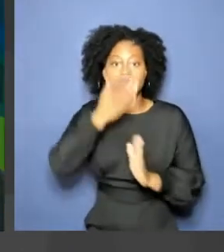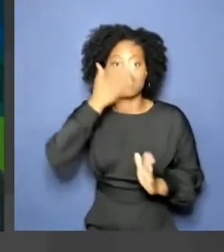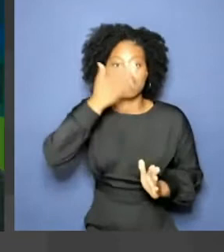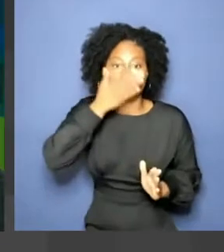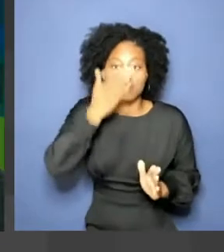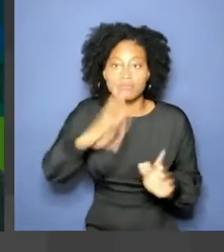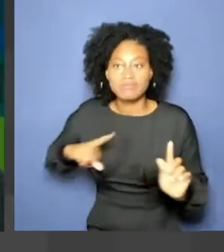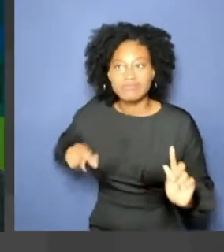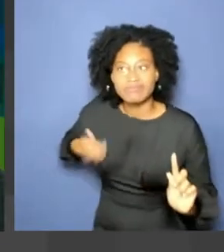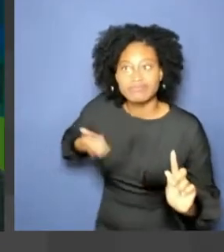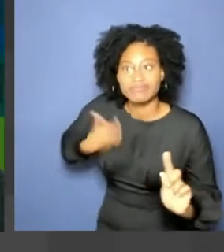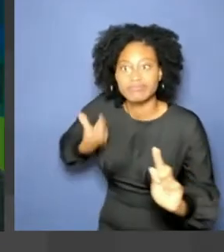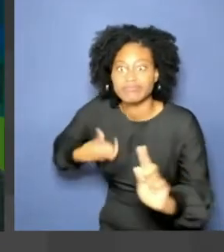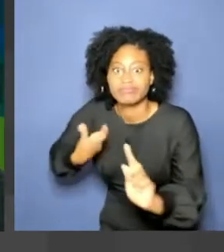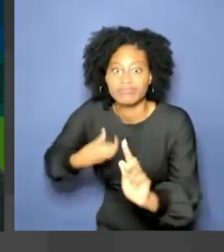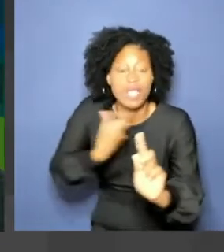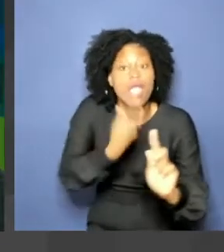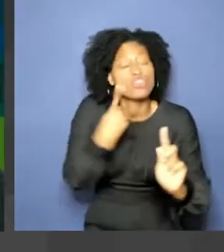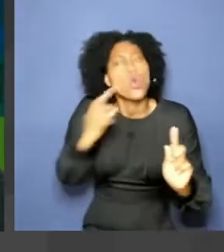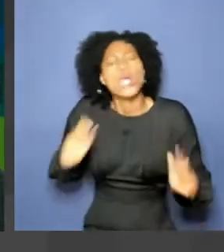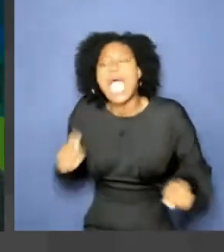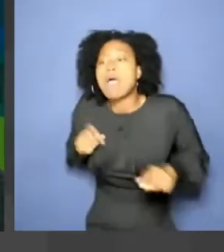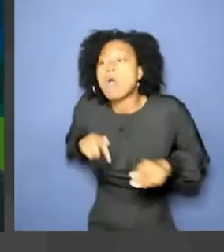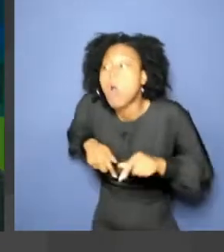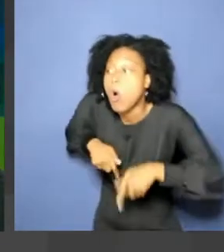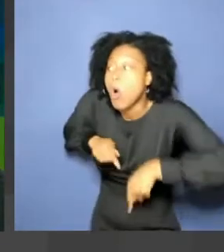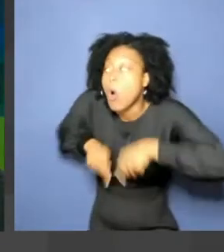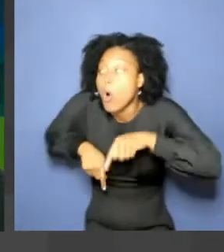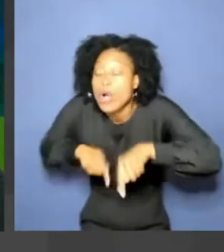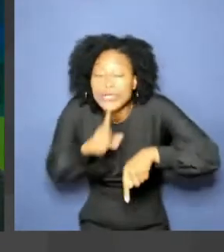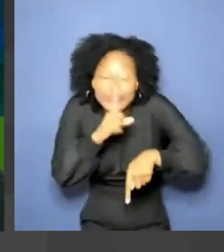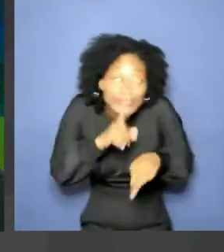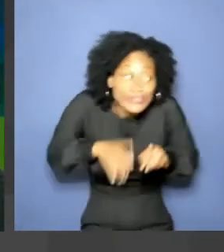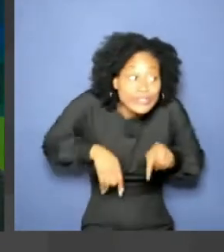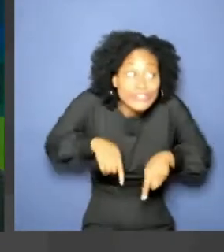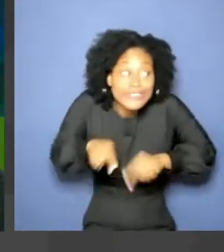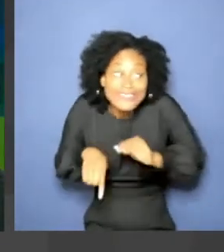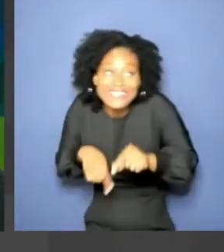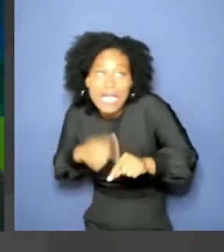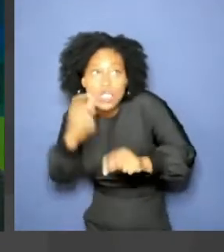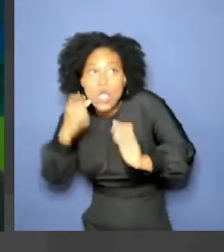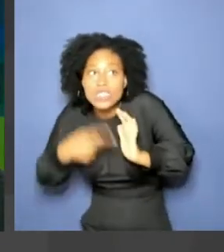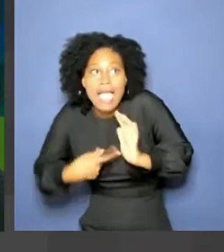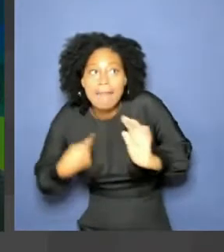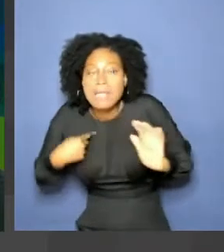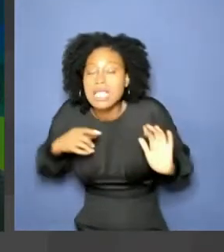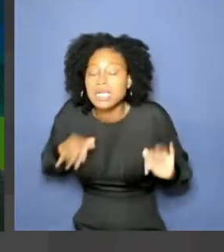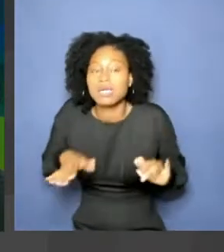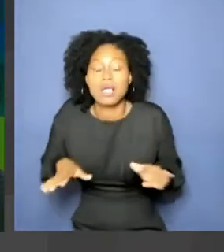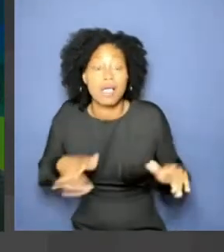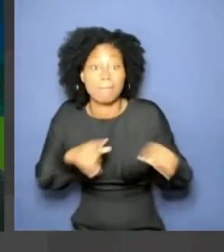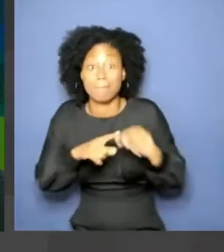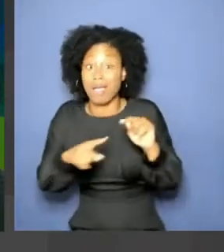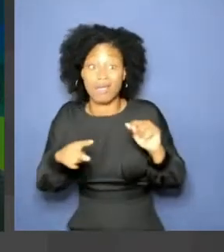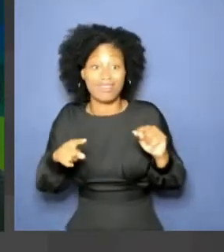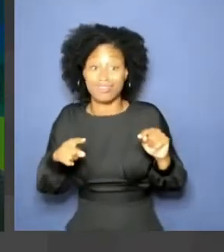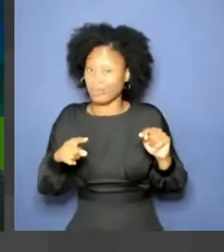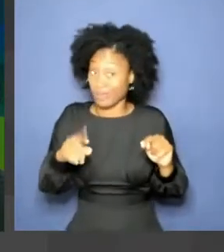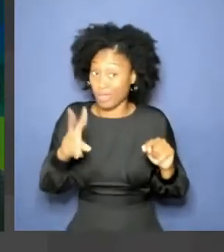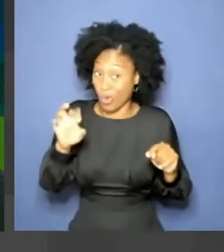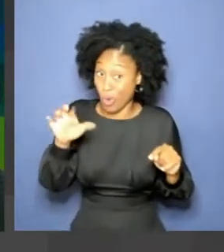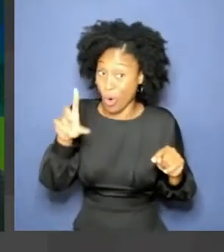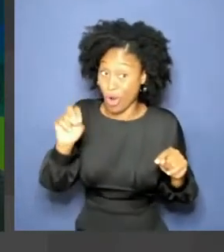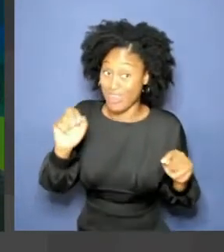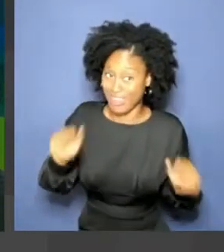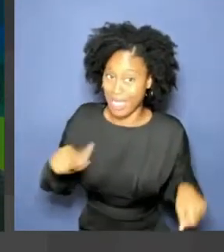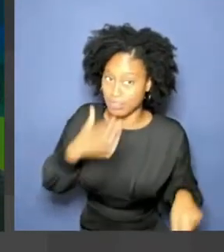course you can sneak around and try to be, you know, quiet and not to get detected. But unfortunately, the warden's still going to be able to sniff you out